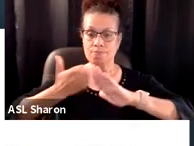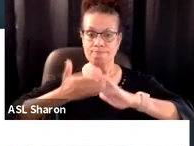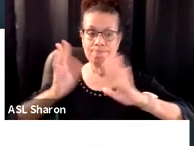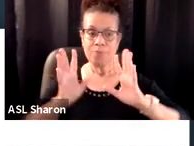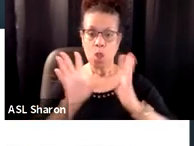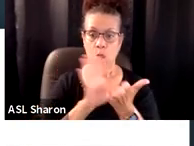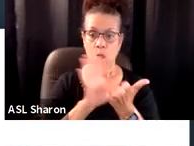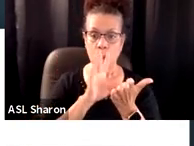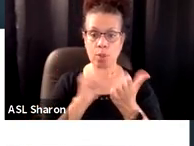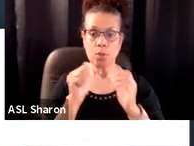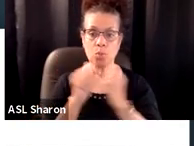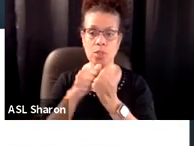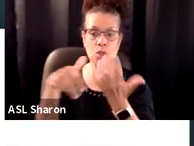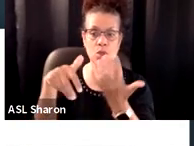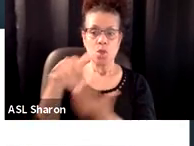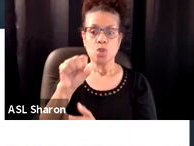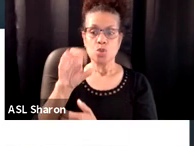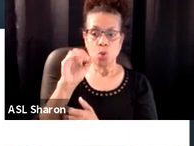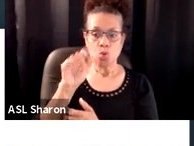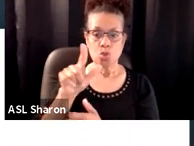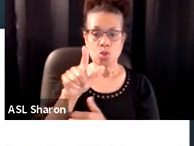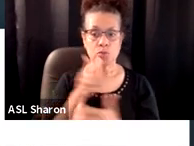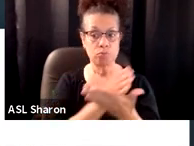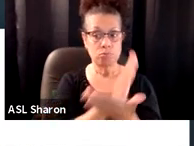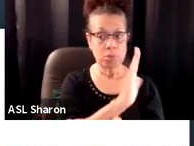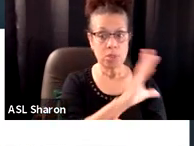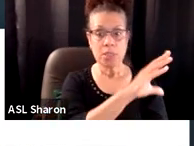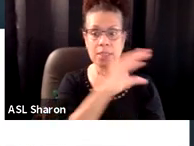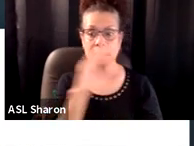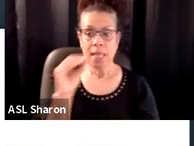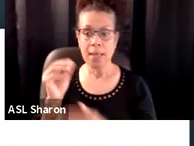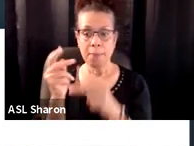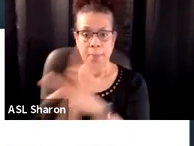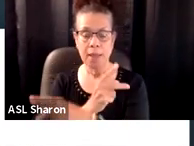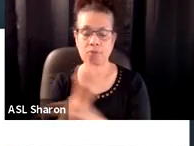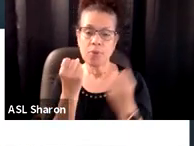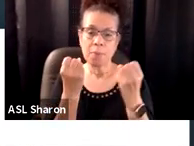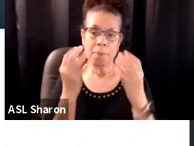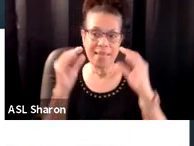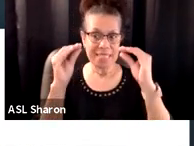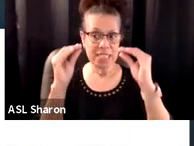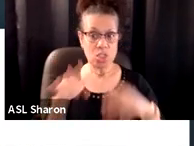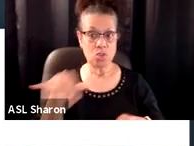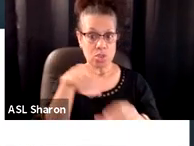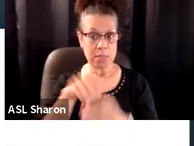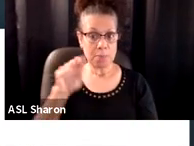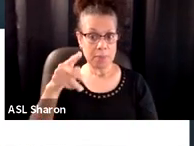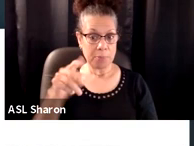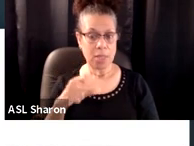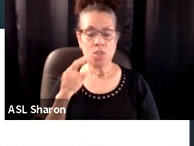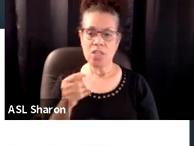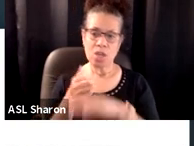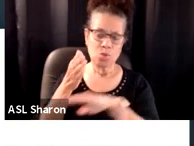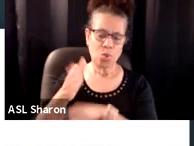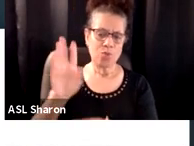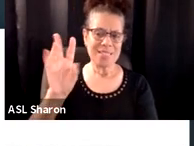the area of social justice and mathematics for many bps educators she has over 17